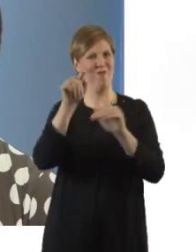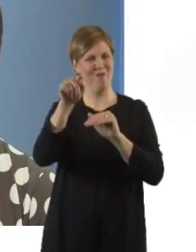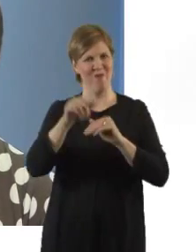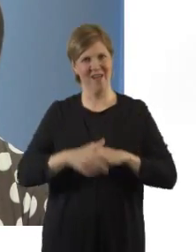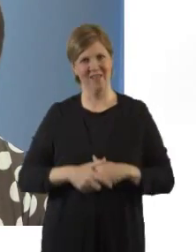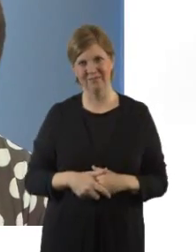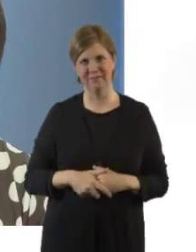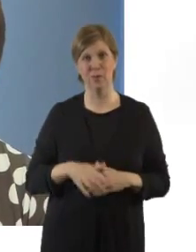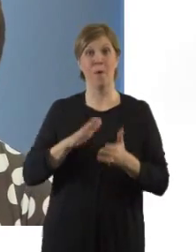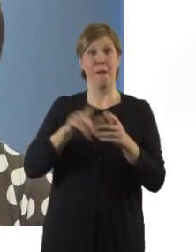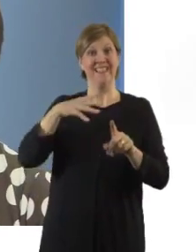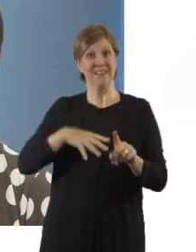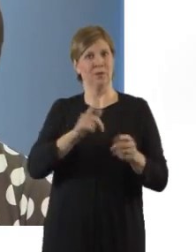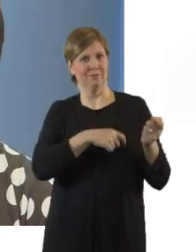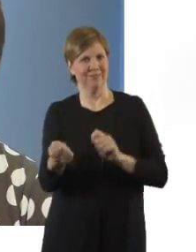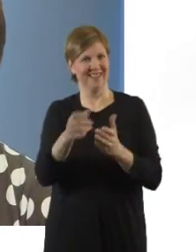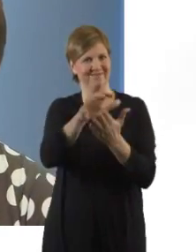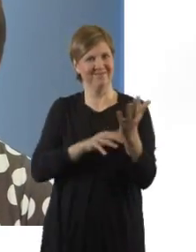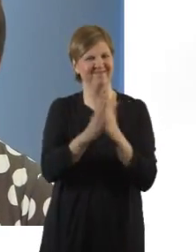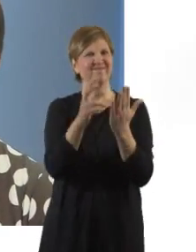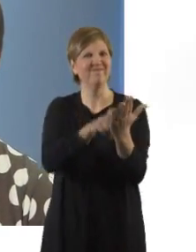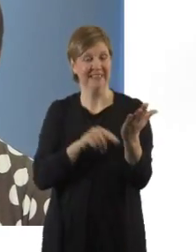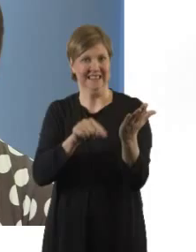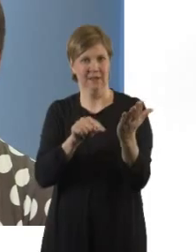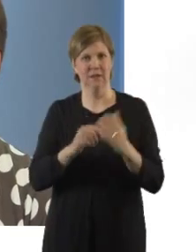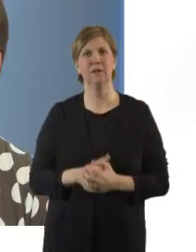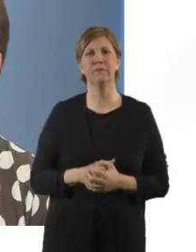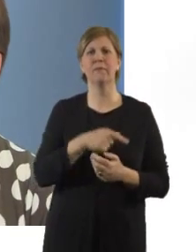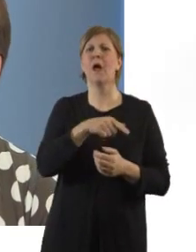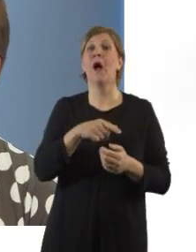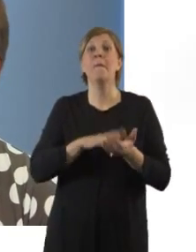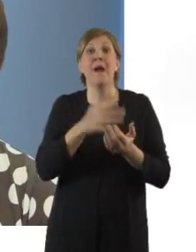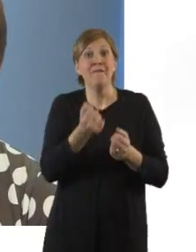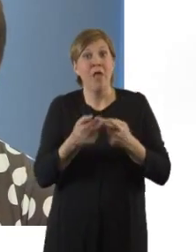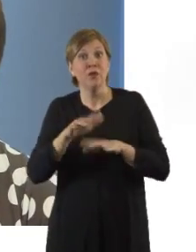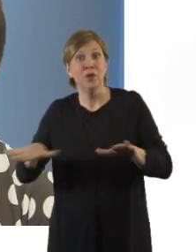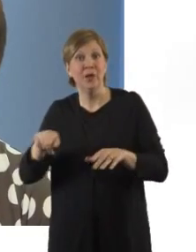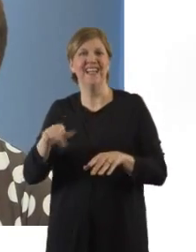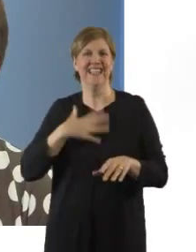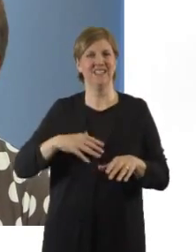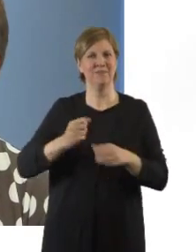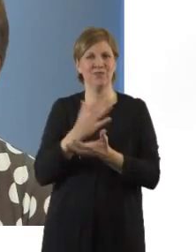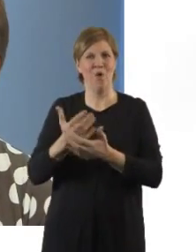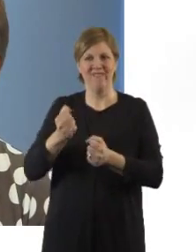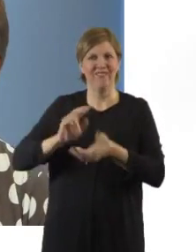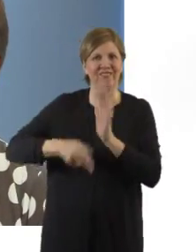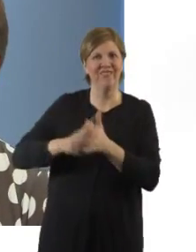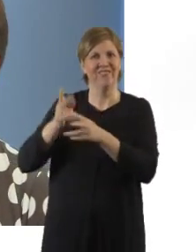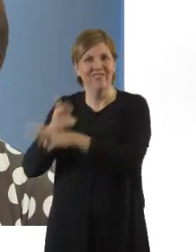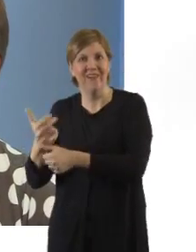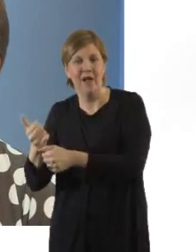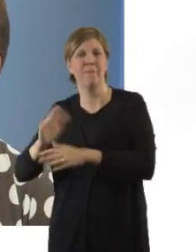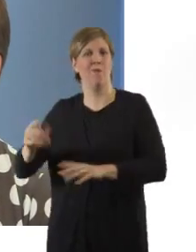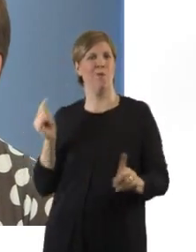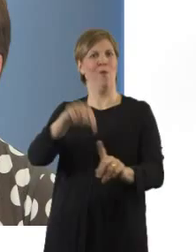floor. Mum should remember to bring their handheld records with them. If Mum has other children, they should make sure they